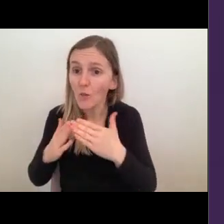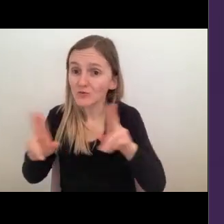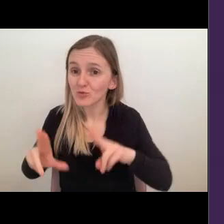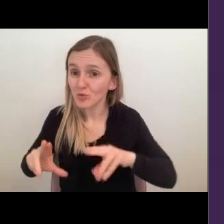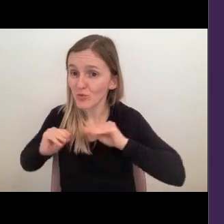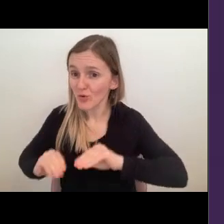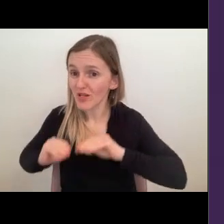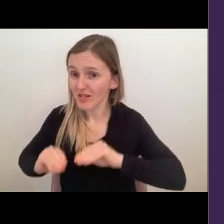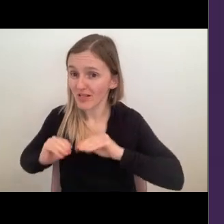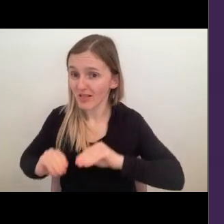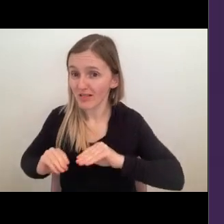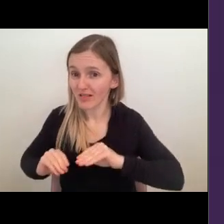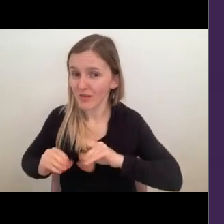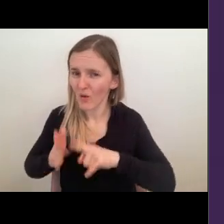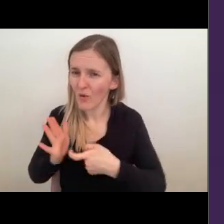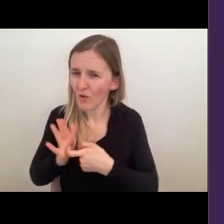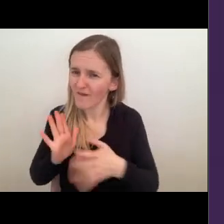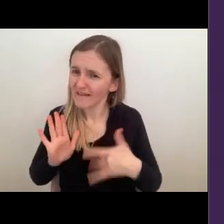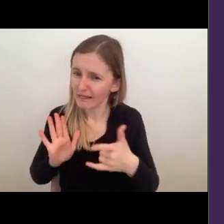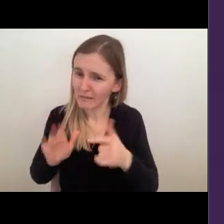it be better for her to stay at school?